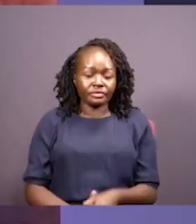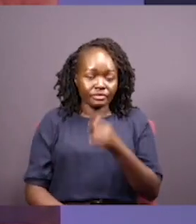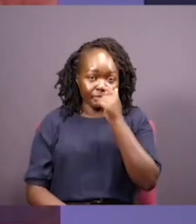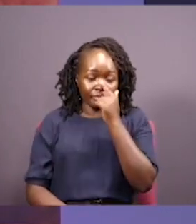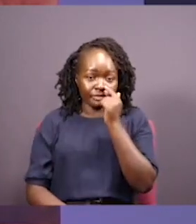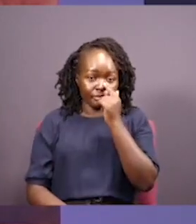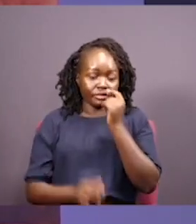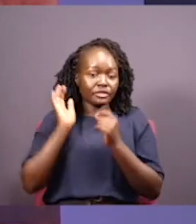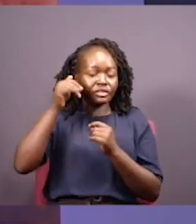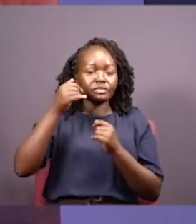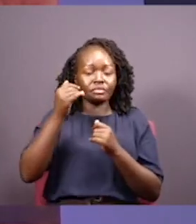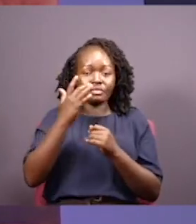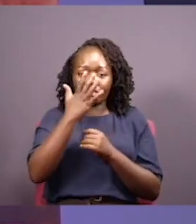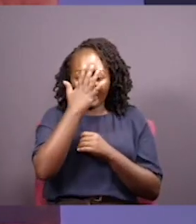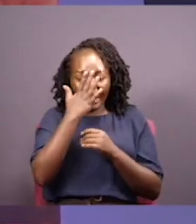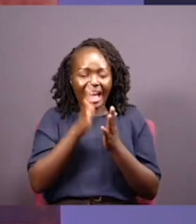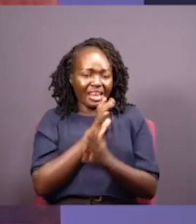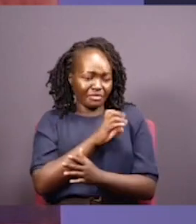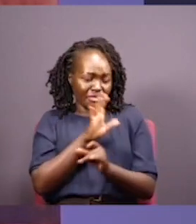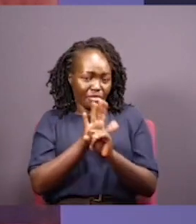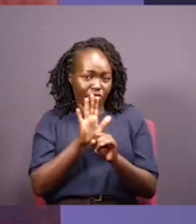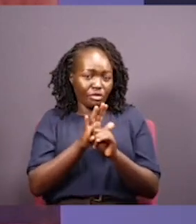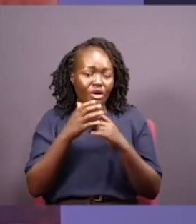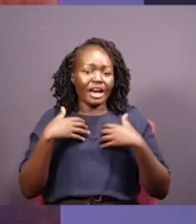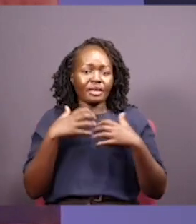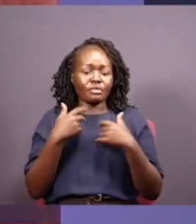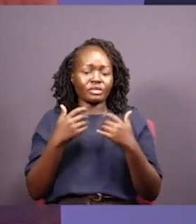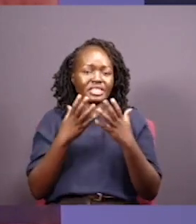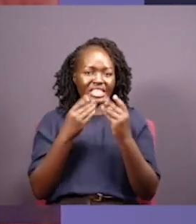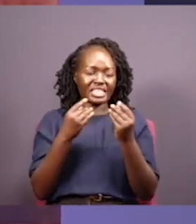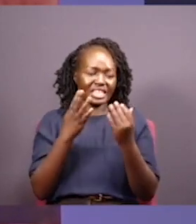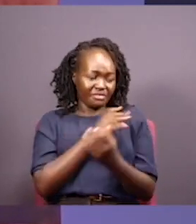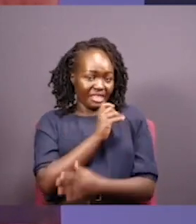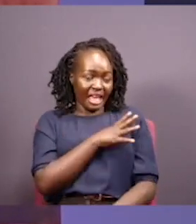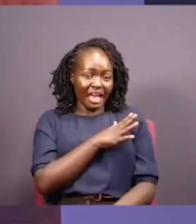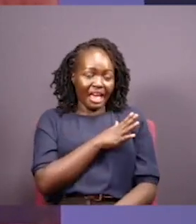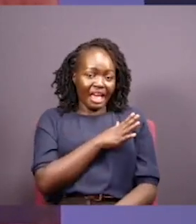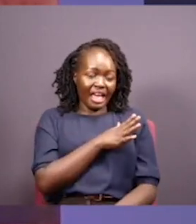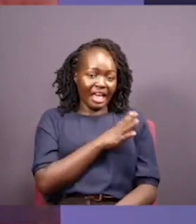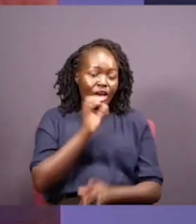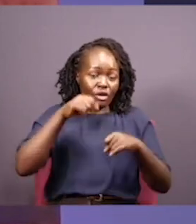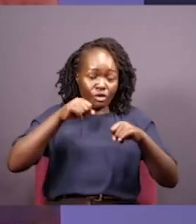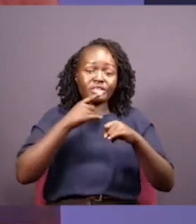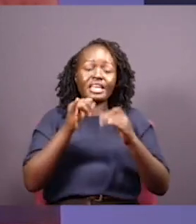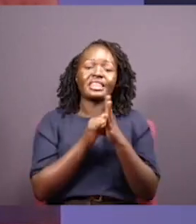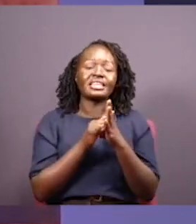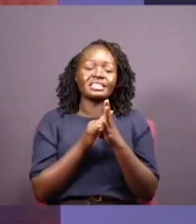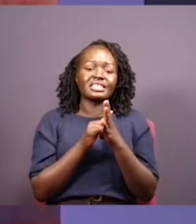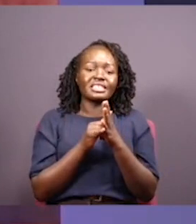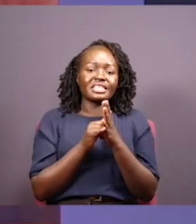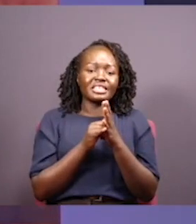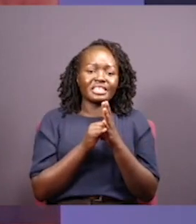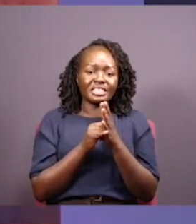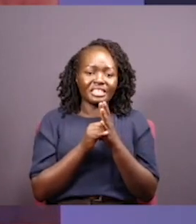and fearful animals. They easily panic. Google says that they are dumb, they are